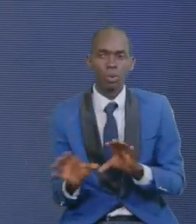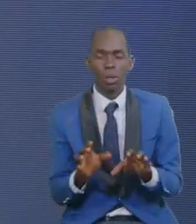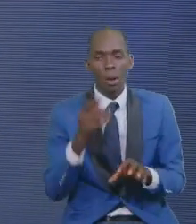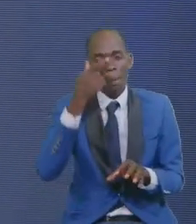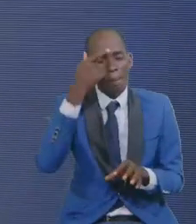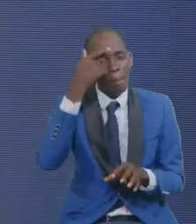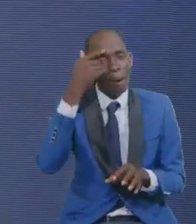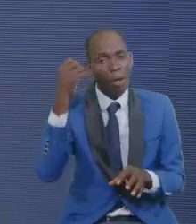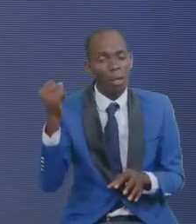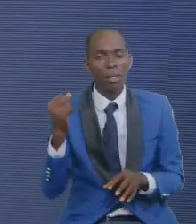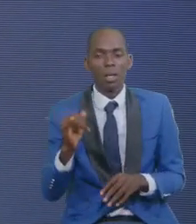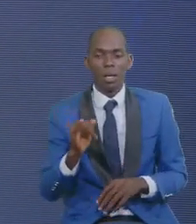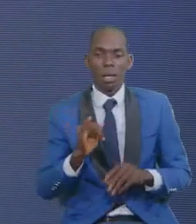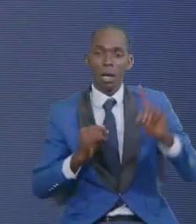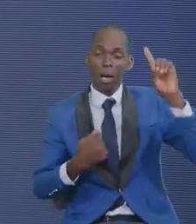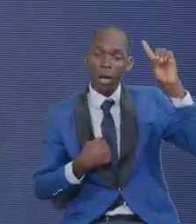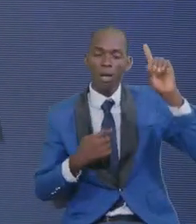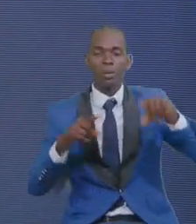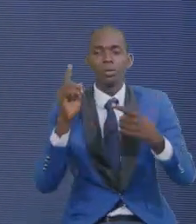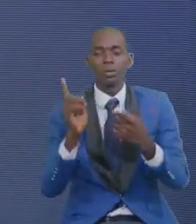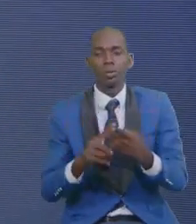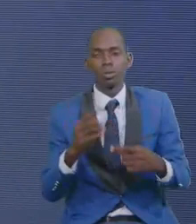Because I go unto my Father.